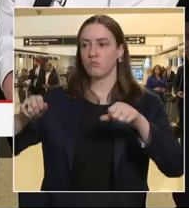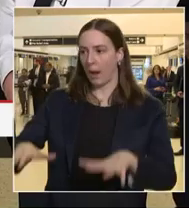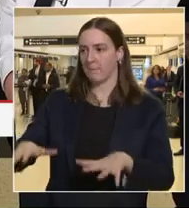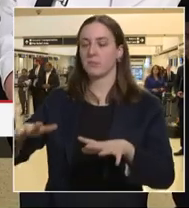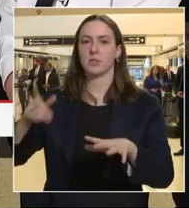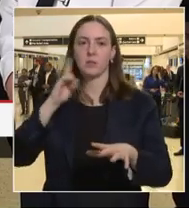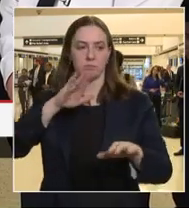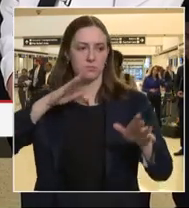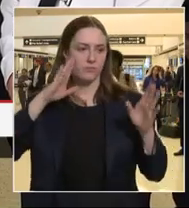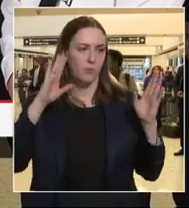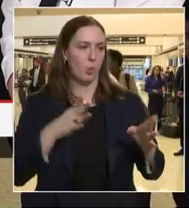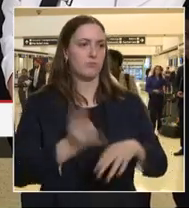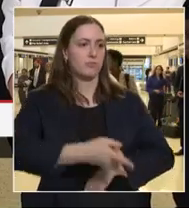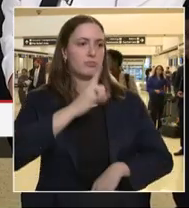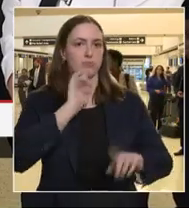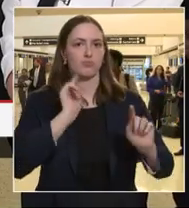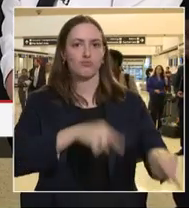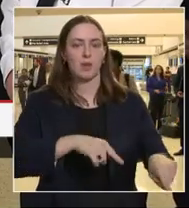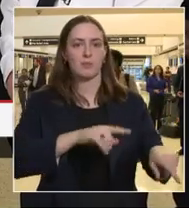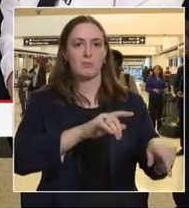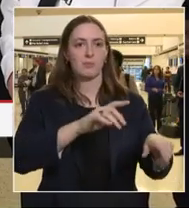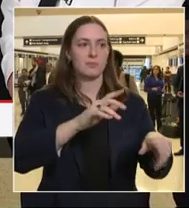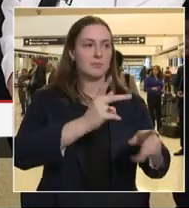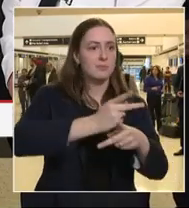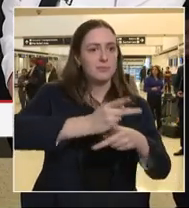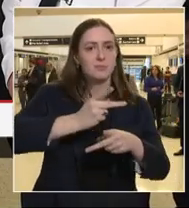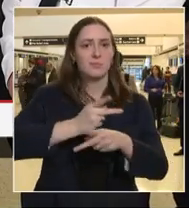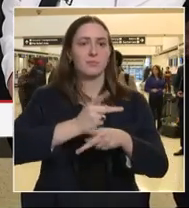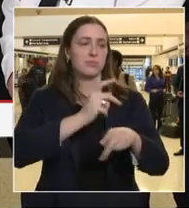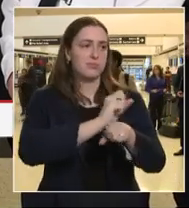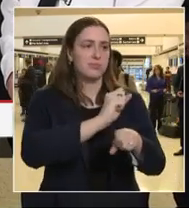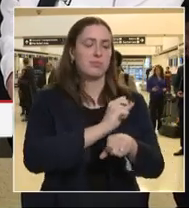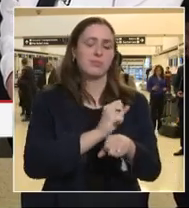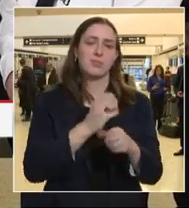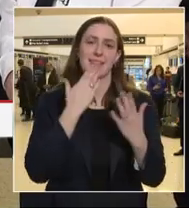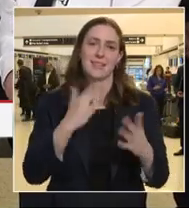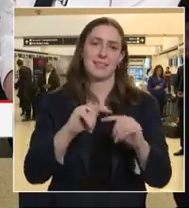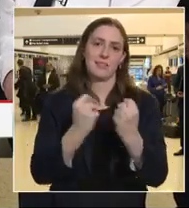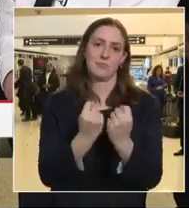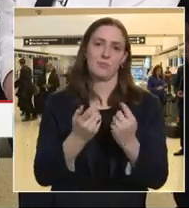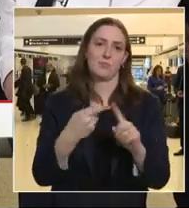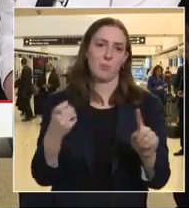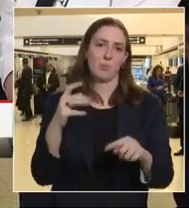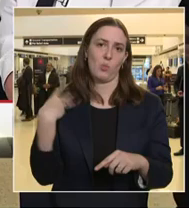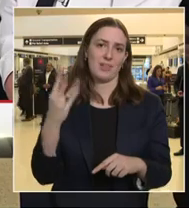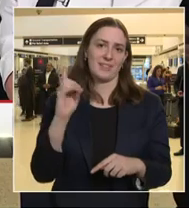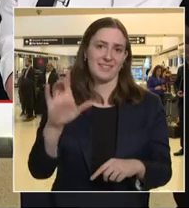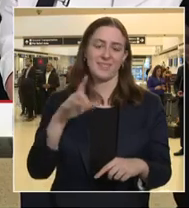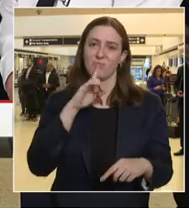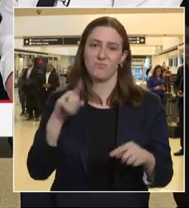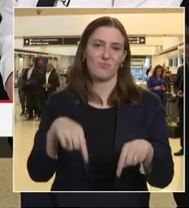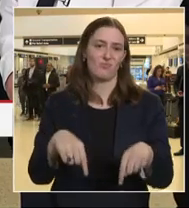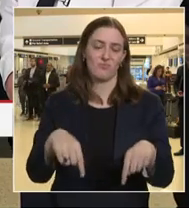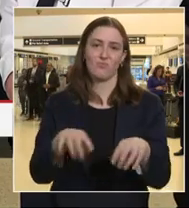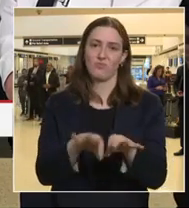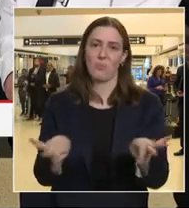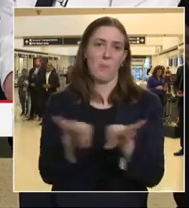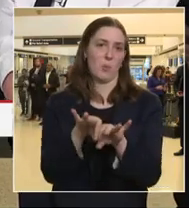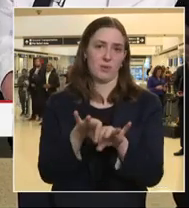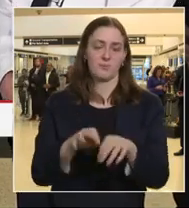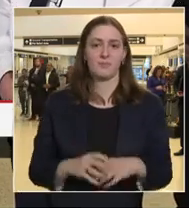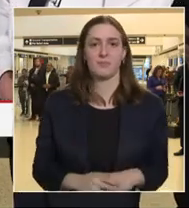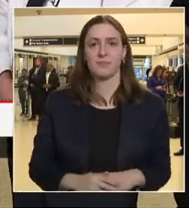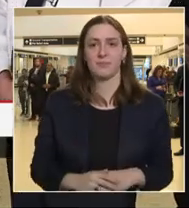the chief, the entire team from Washington, D.C., but just as important, the list of folks that